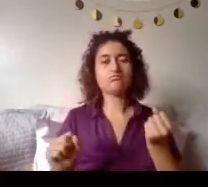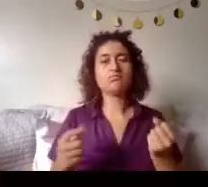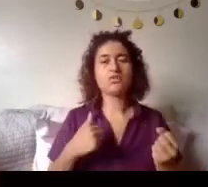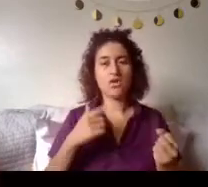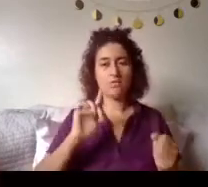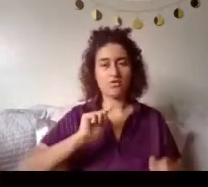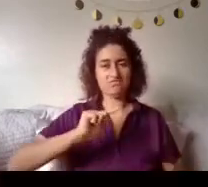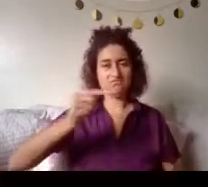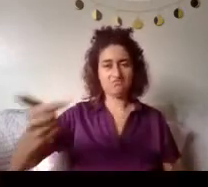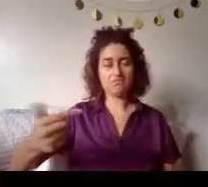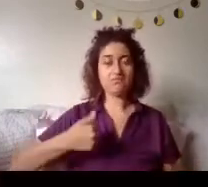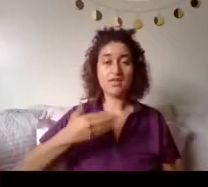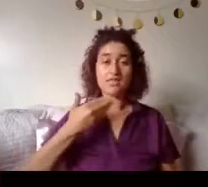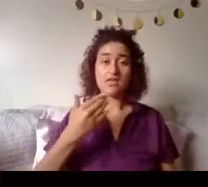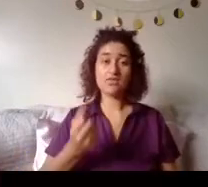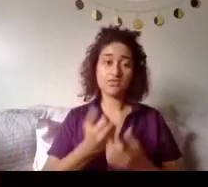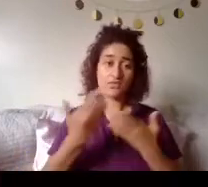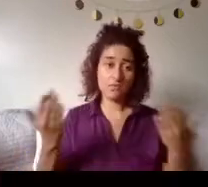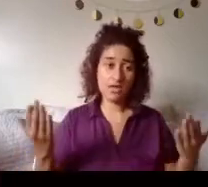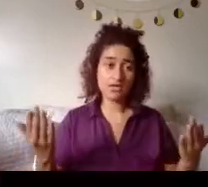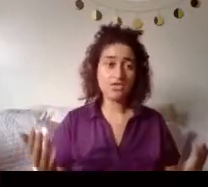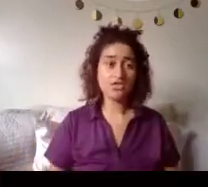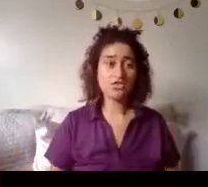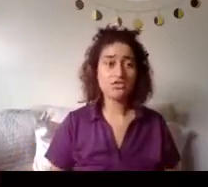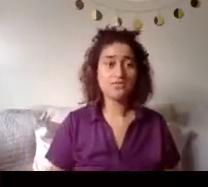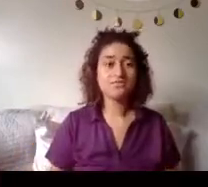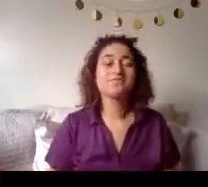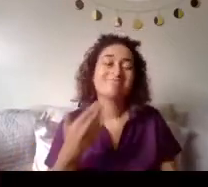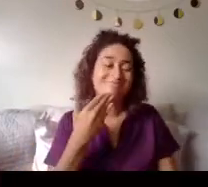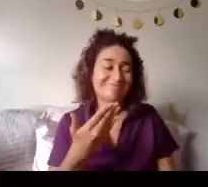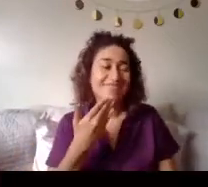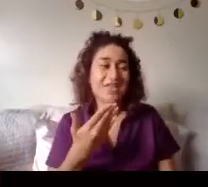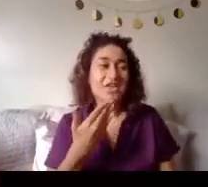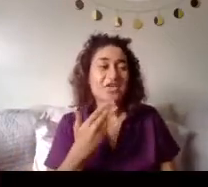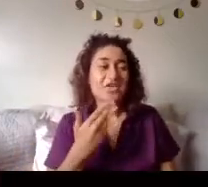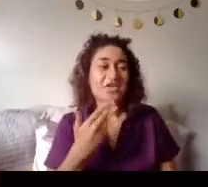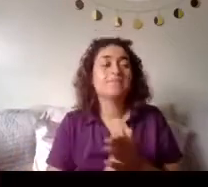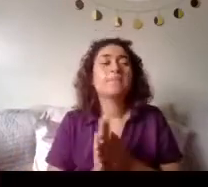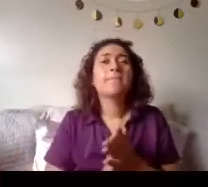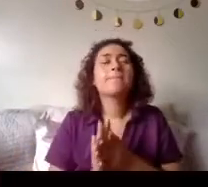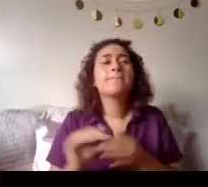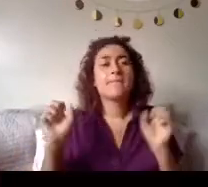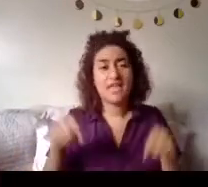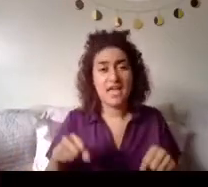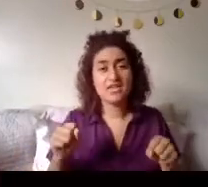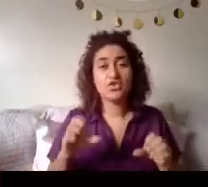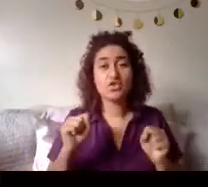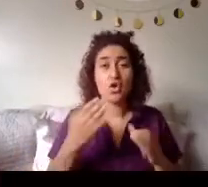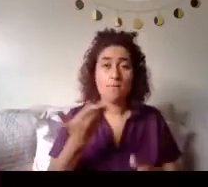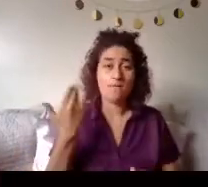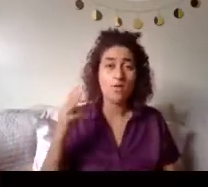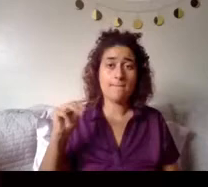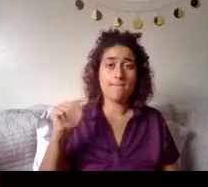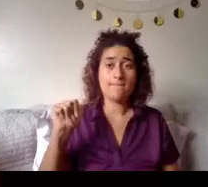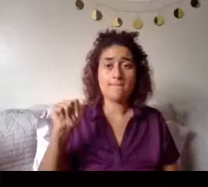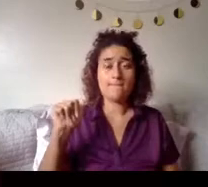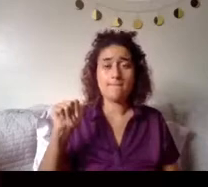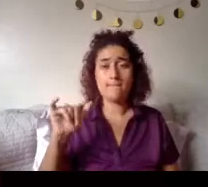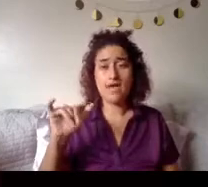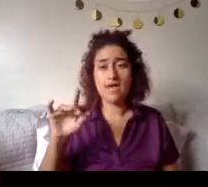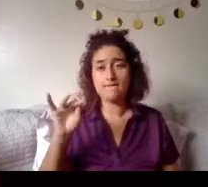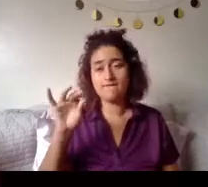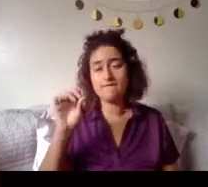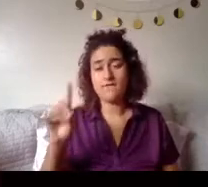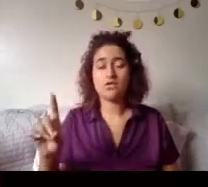you so much. Thank you. Yes, as Mayfield Brooks was